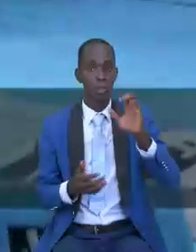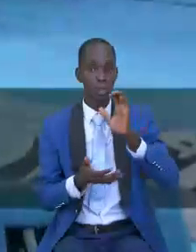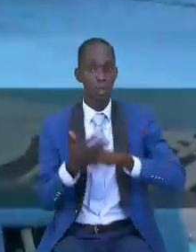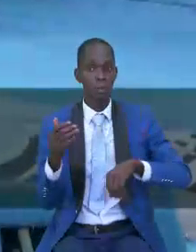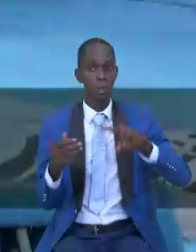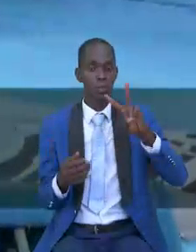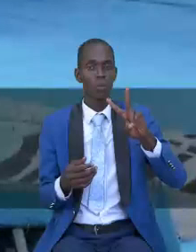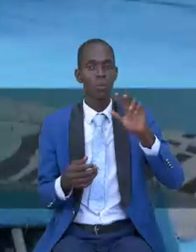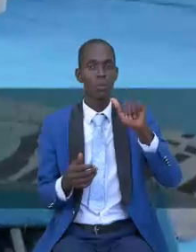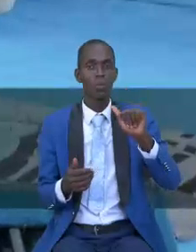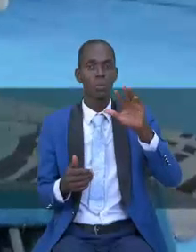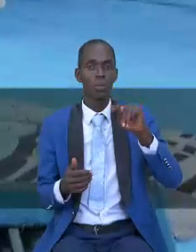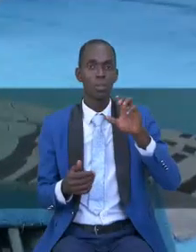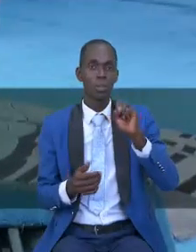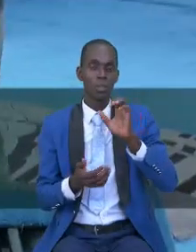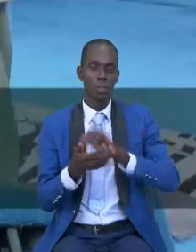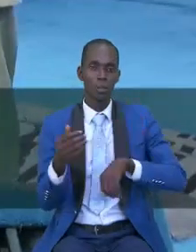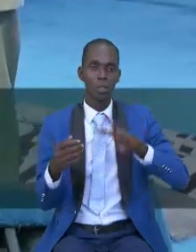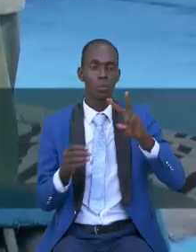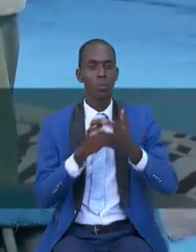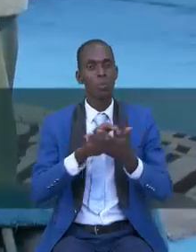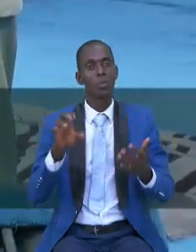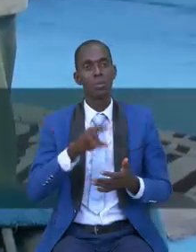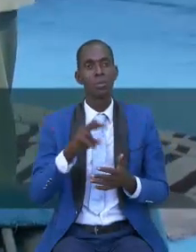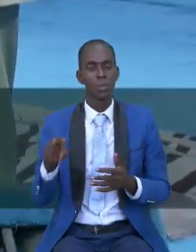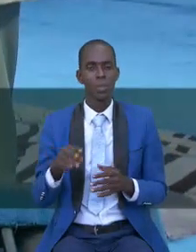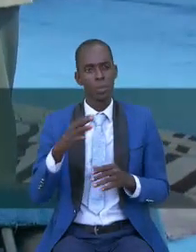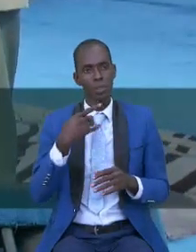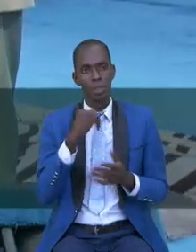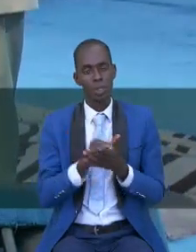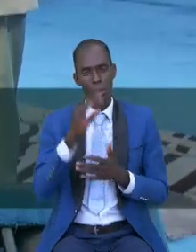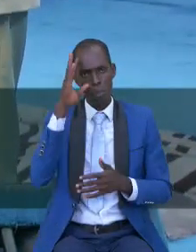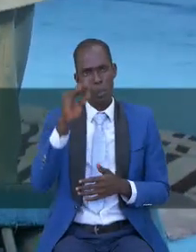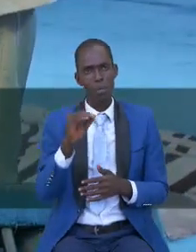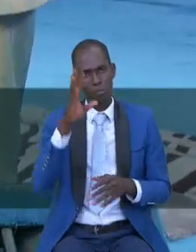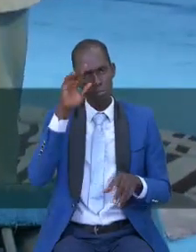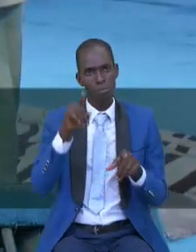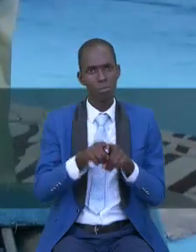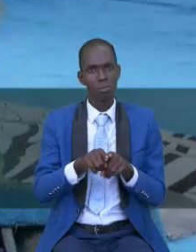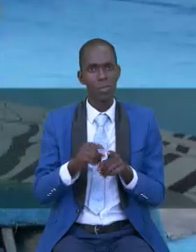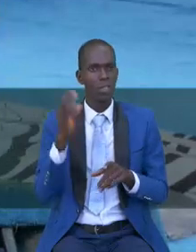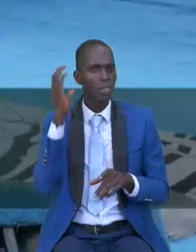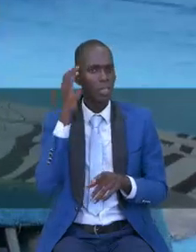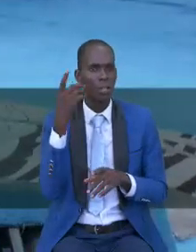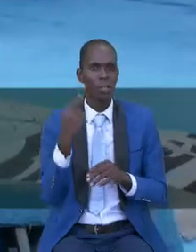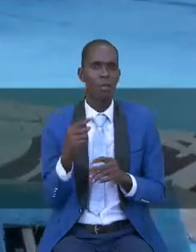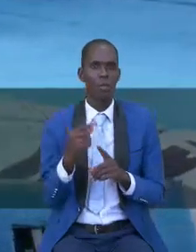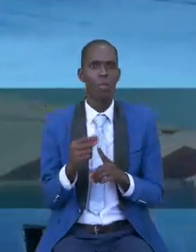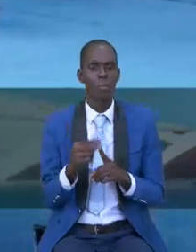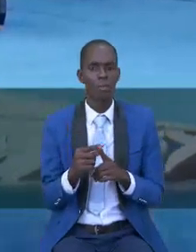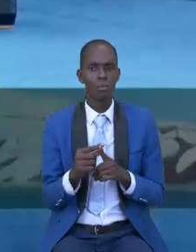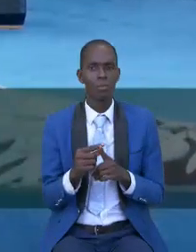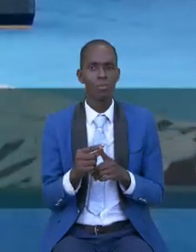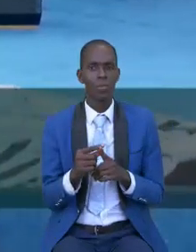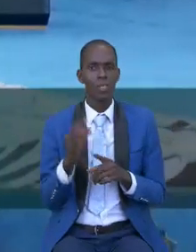2, reading from verse 22, it says, ye men of Israel, hear the words, hear the words, hear